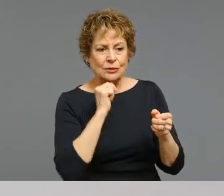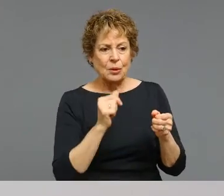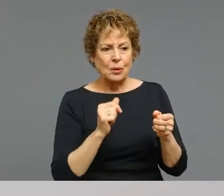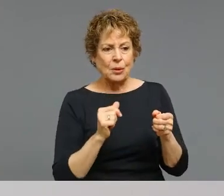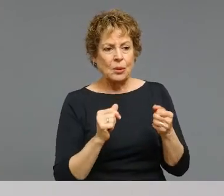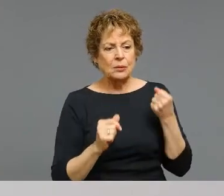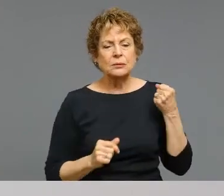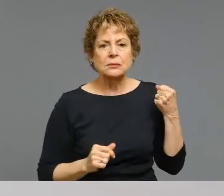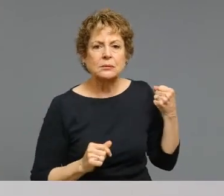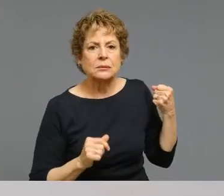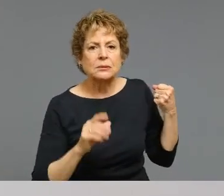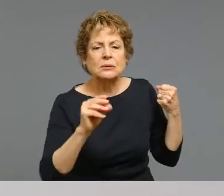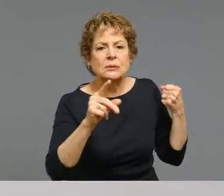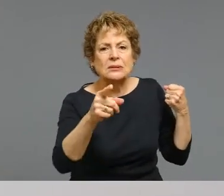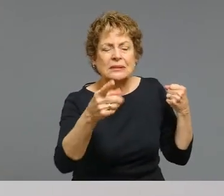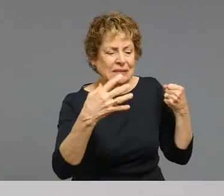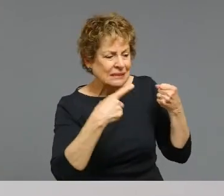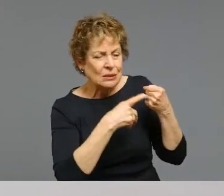vaccinating